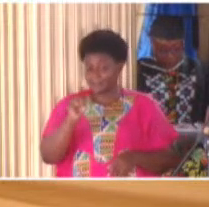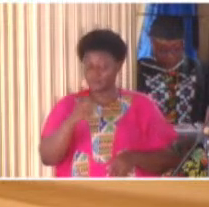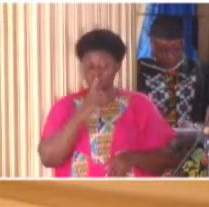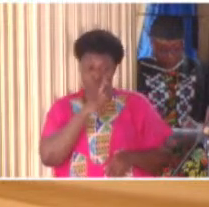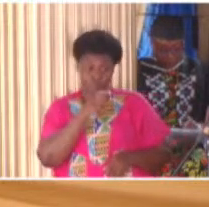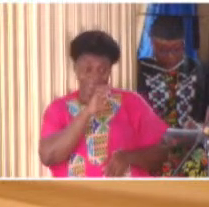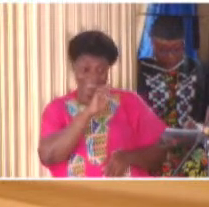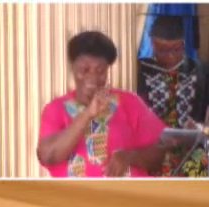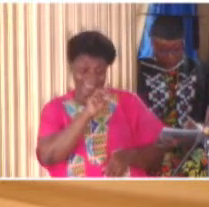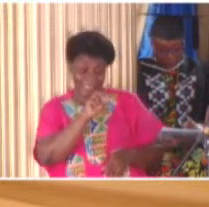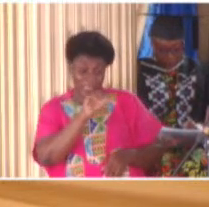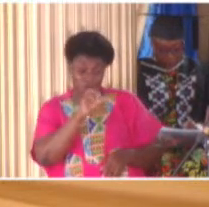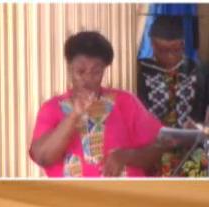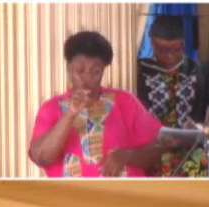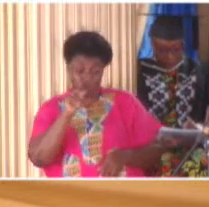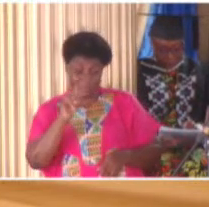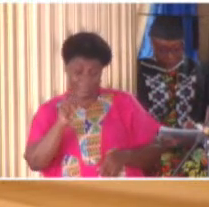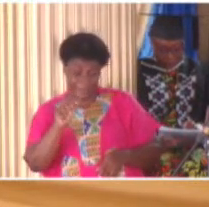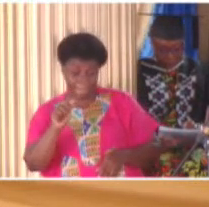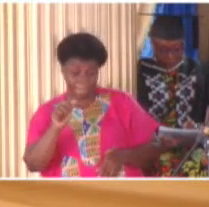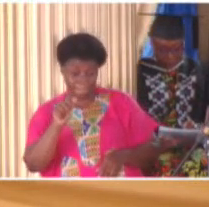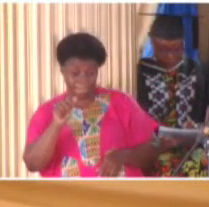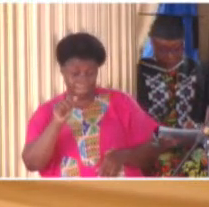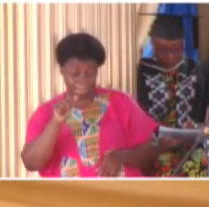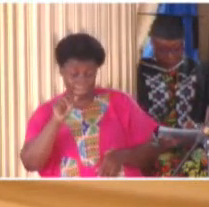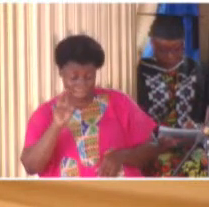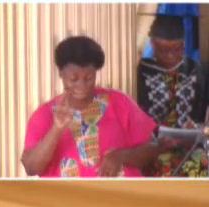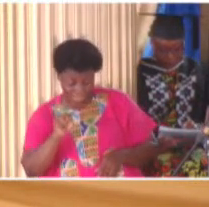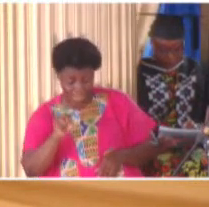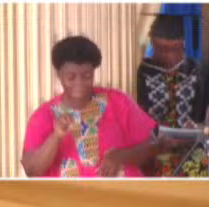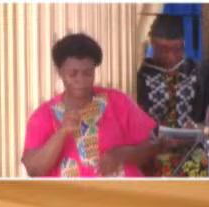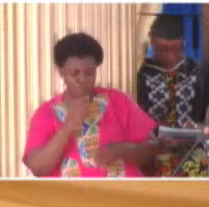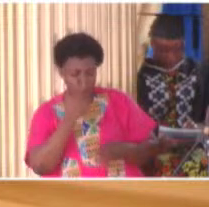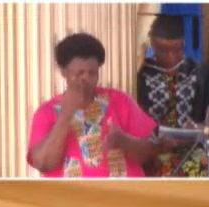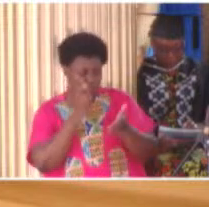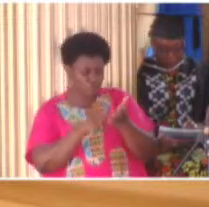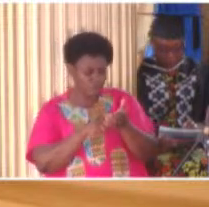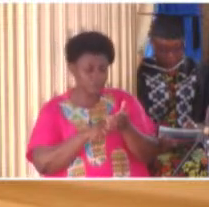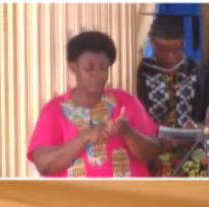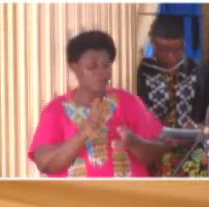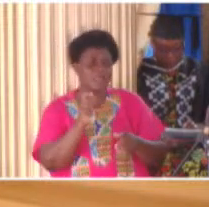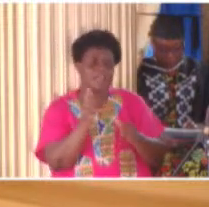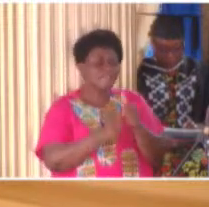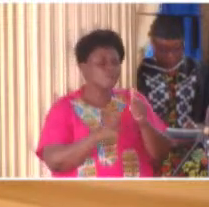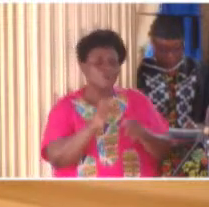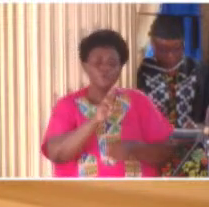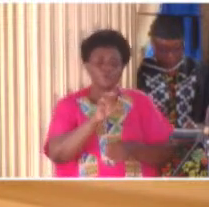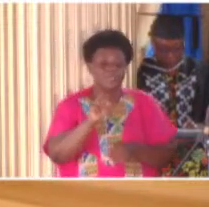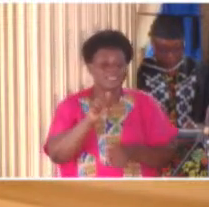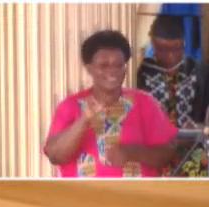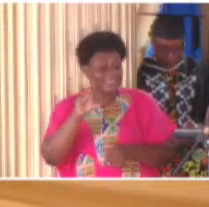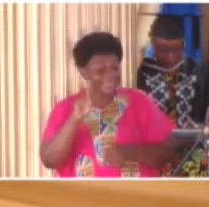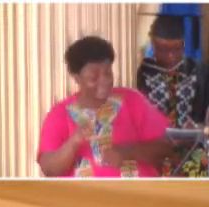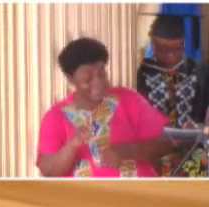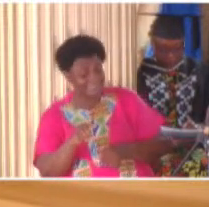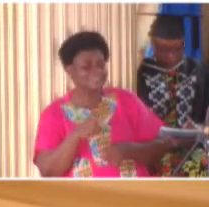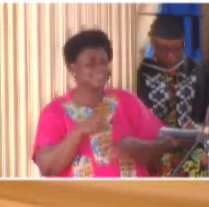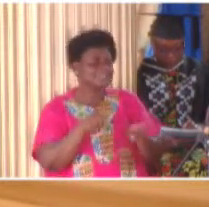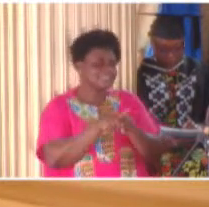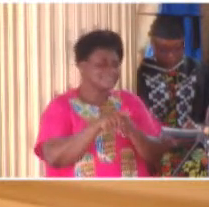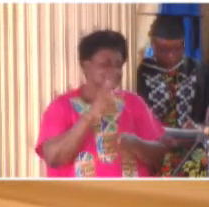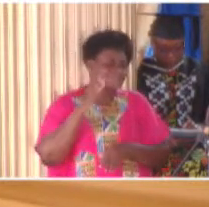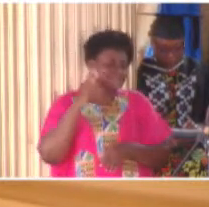recognized as a Woman in Energy Champion in West Africa by USAID and a featured female leader